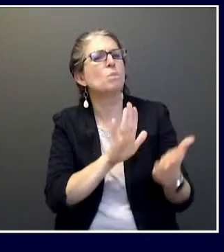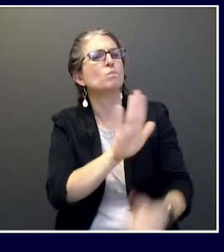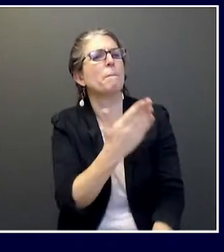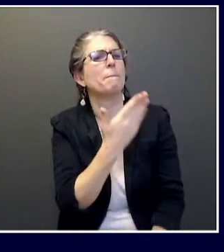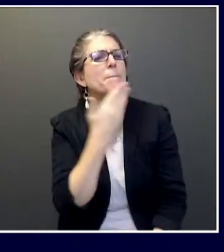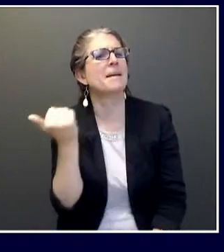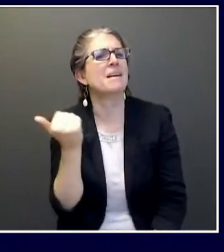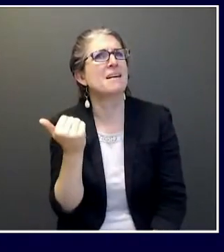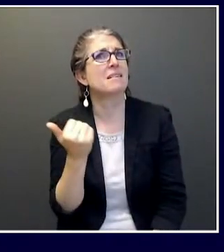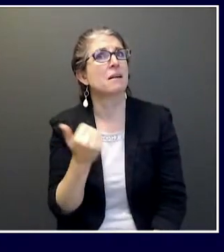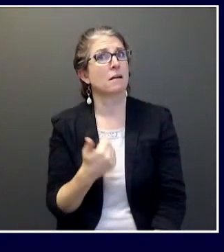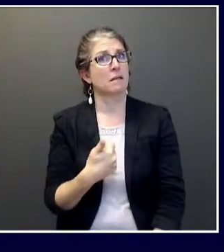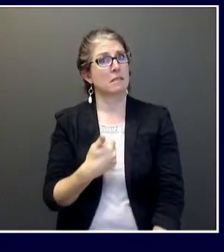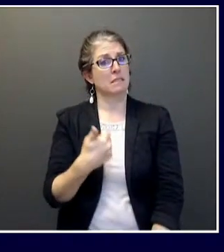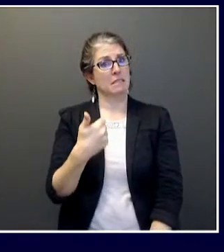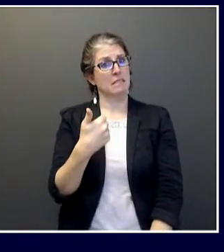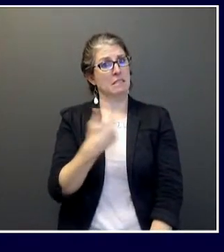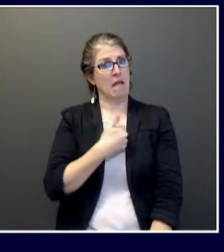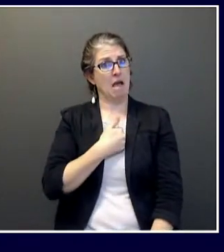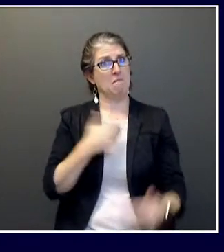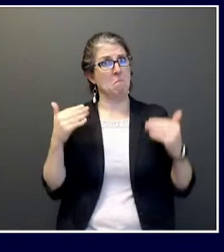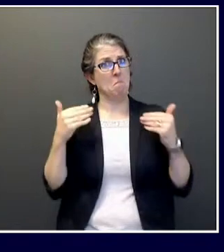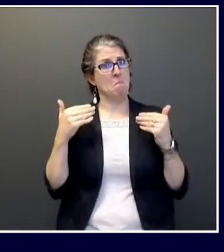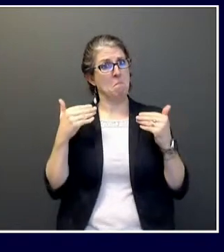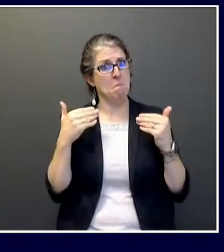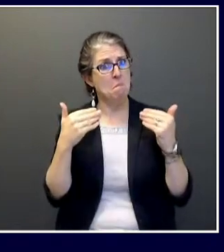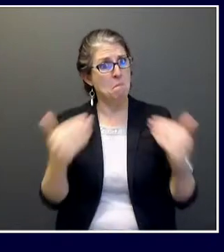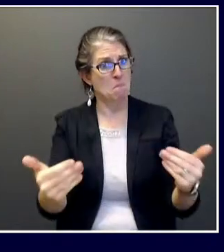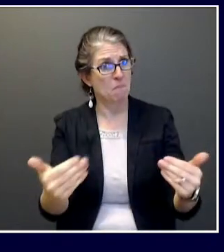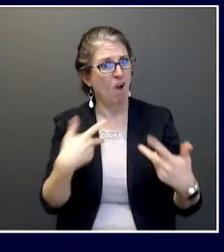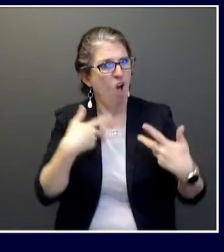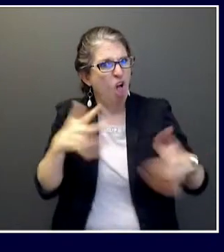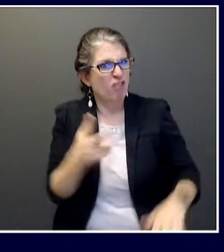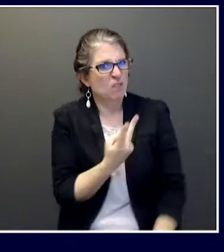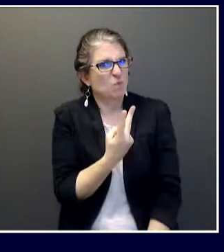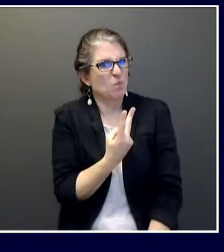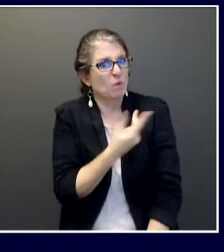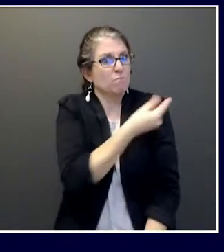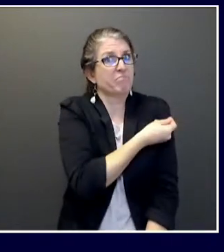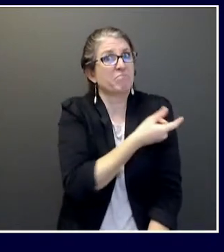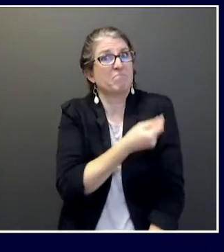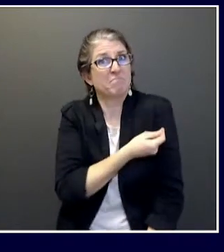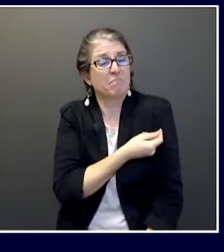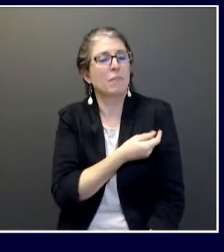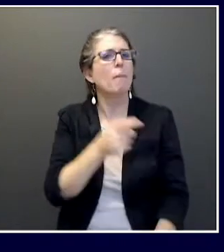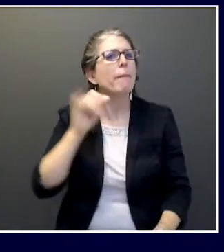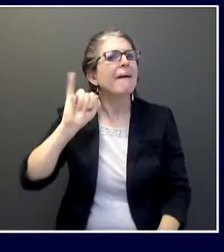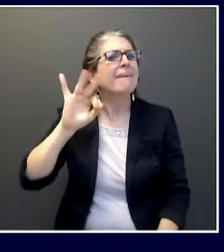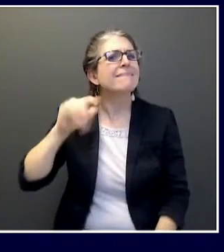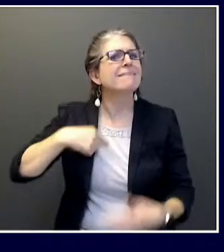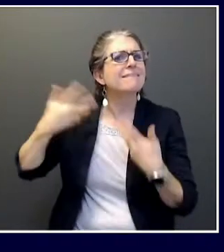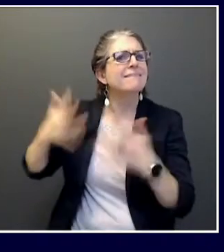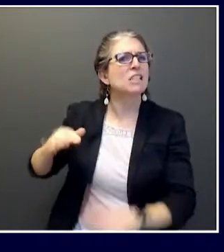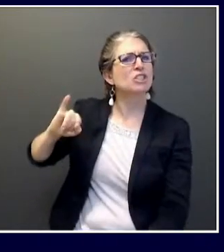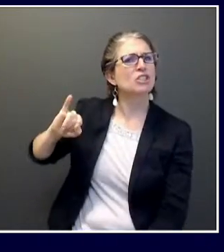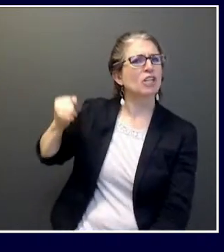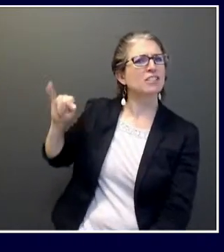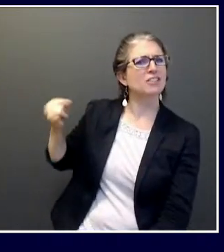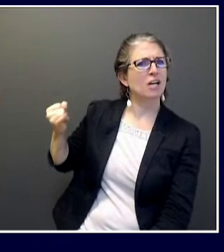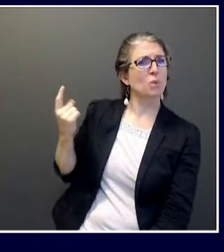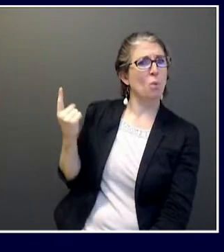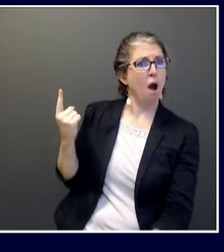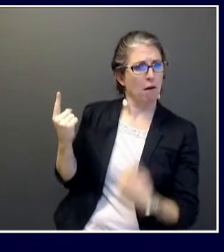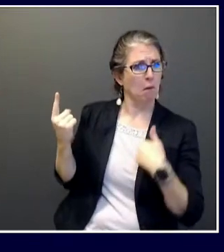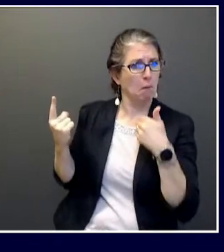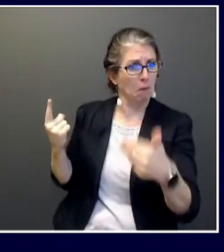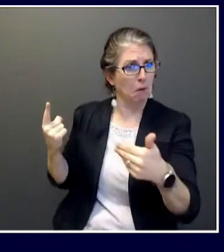be if you started with Johnson & Johnson, for instance, should you get the second shot of Johnson & Johnson, or is there a mix and match scenario